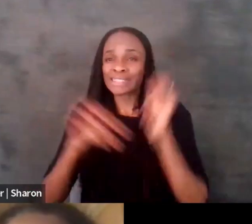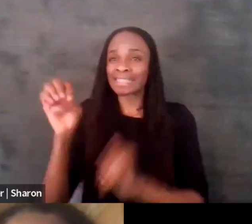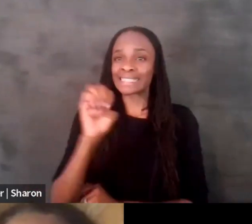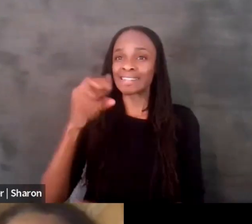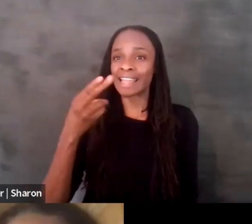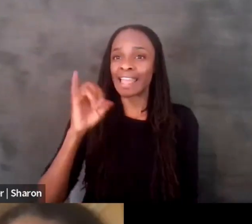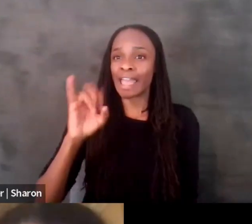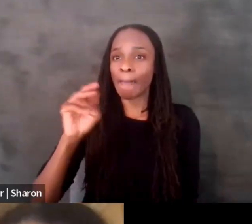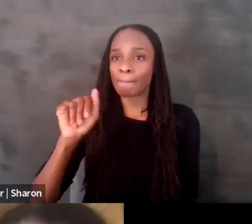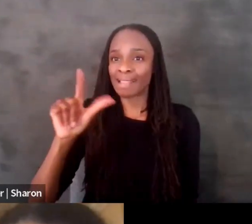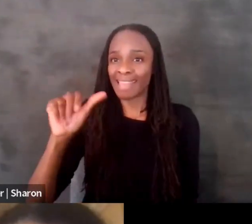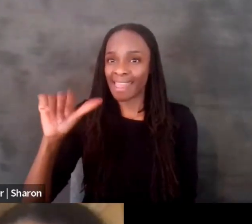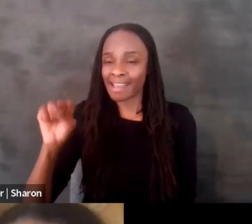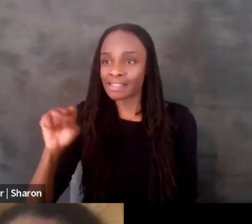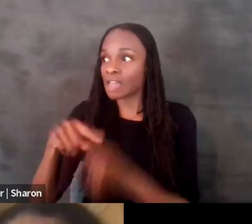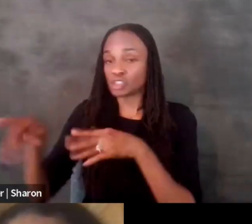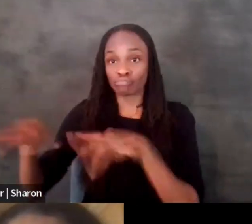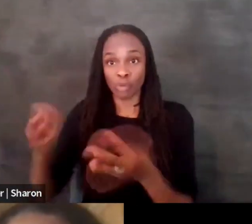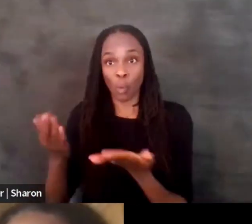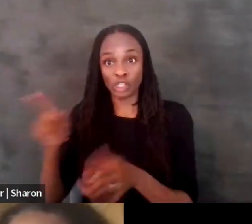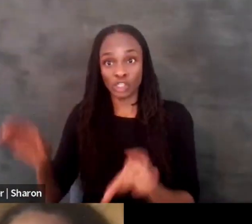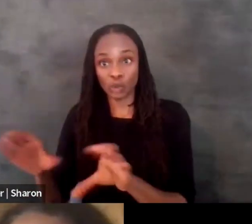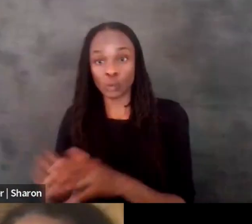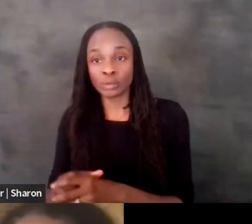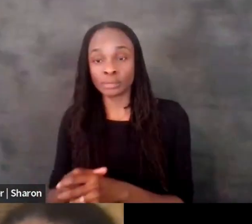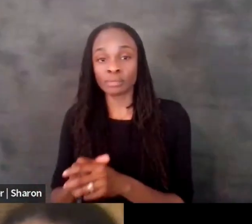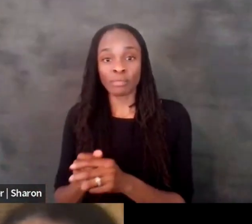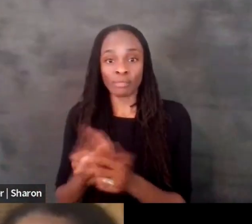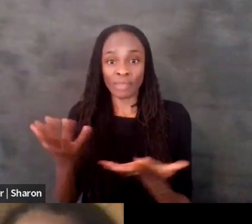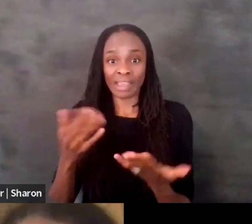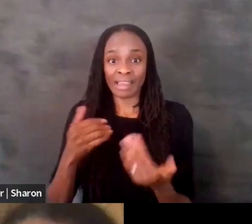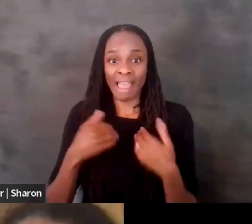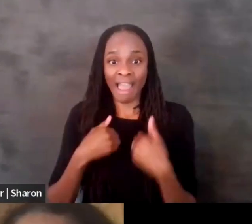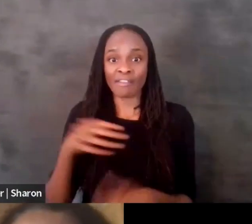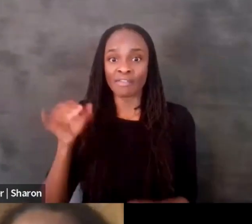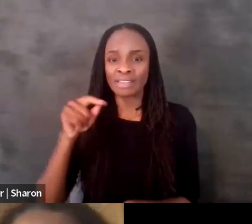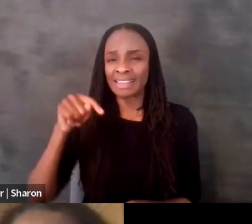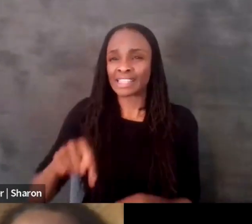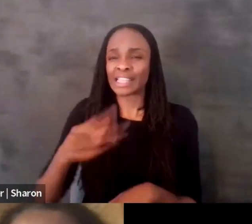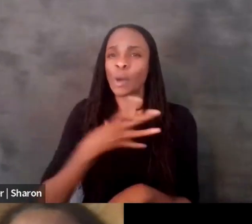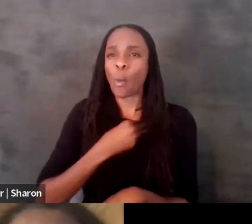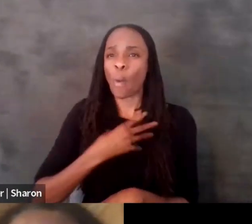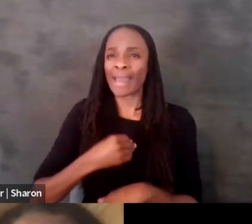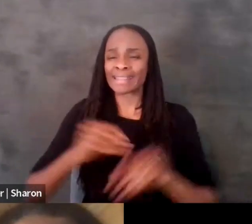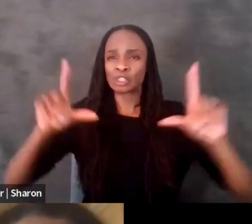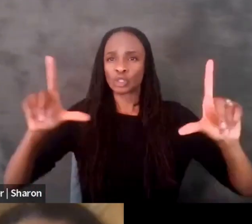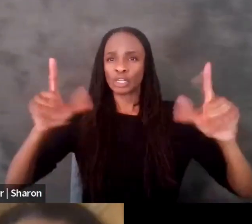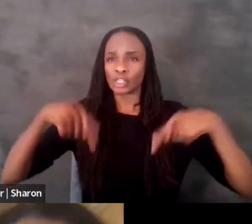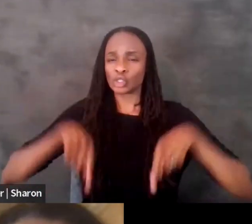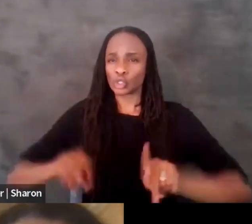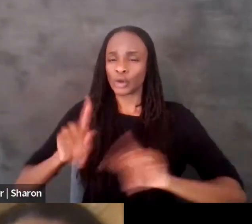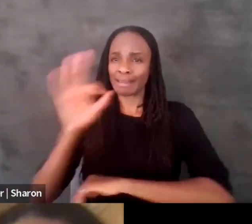then she went on to describe what she does, which was put up this wide screen at dusk Mm. and the